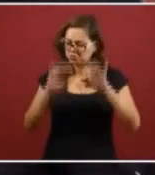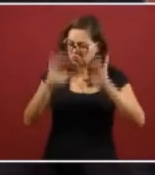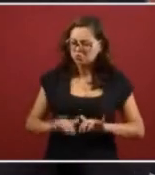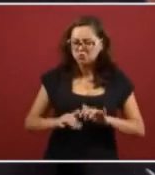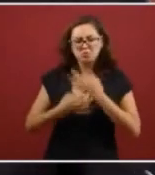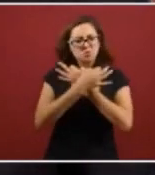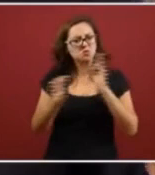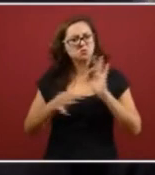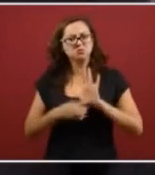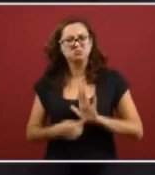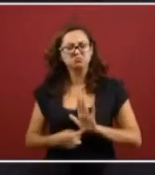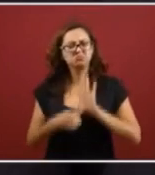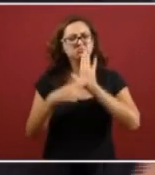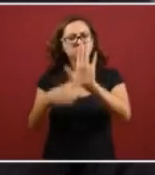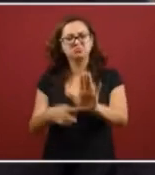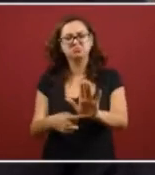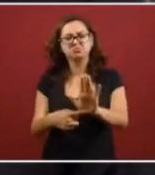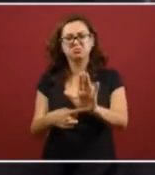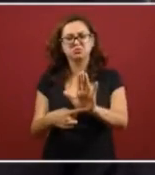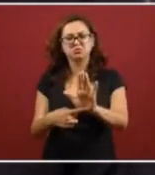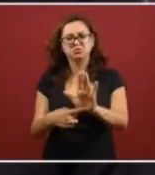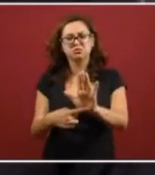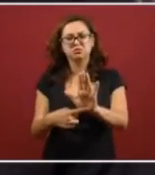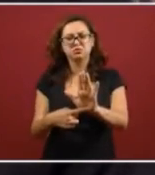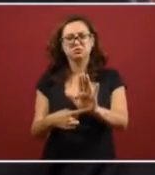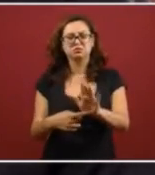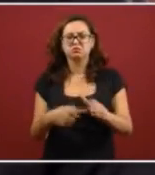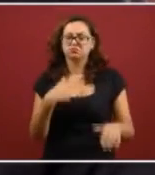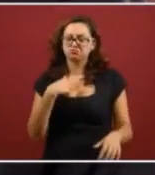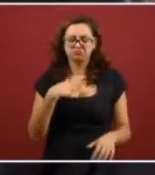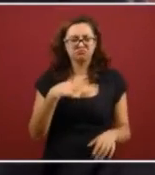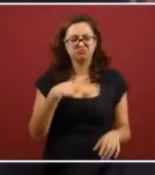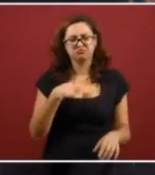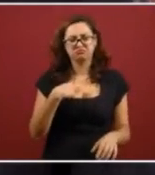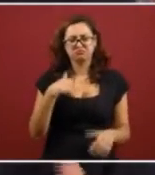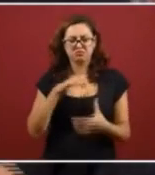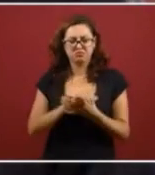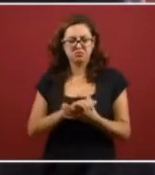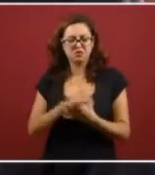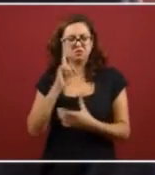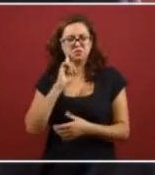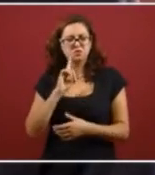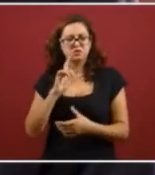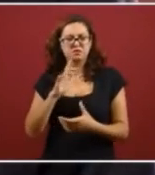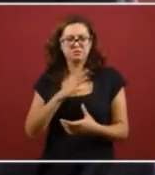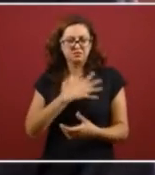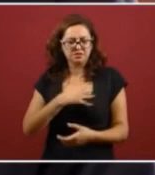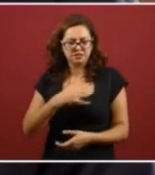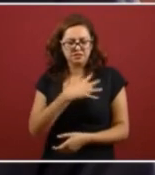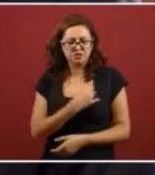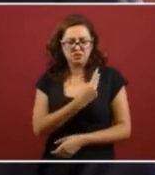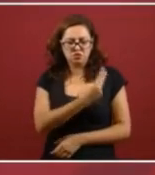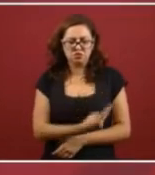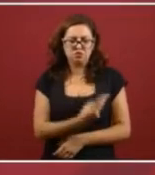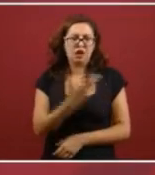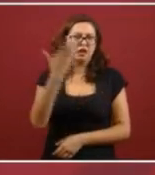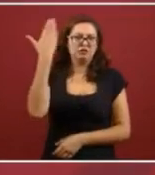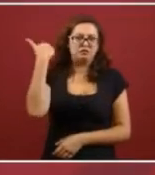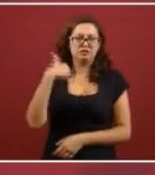y salirme con and to come out mi with esposa, my wife con mi hijo pequeño, and my small child at that